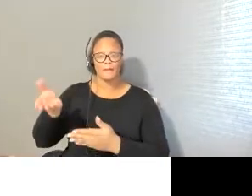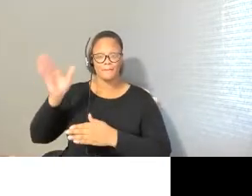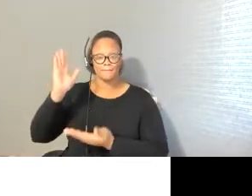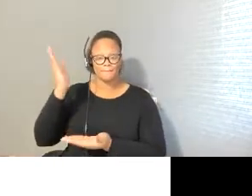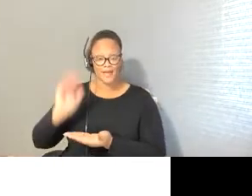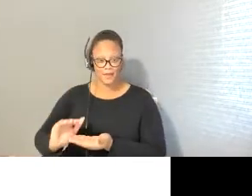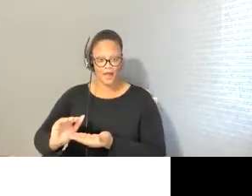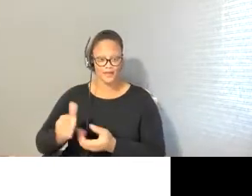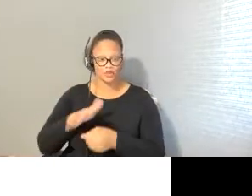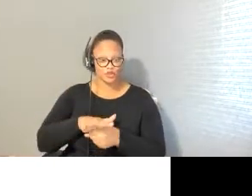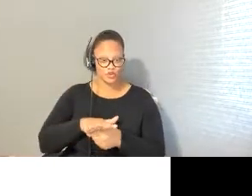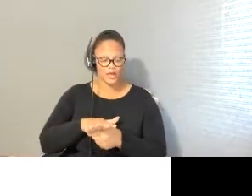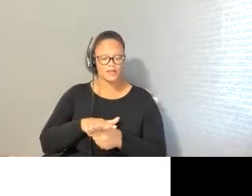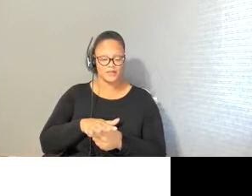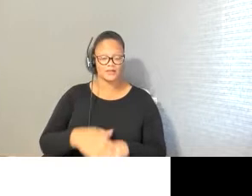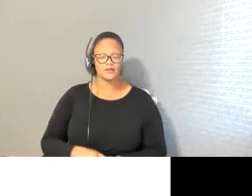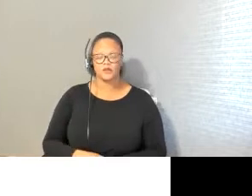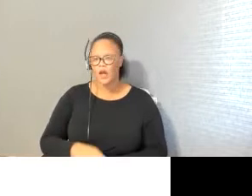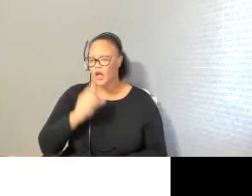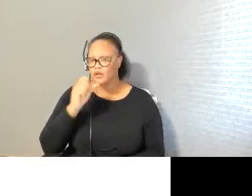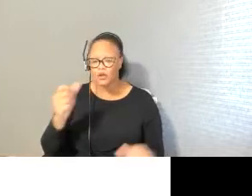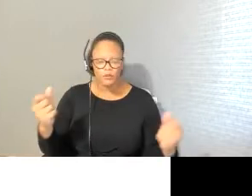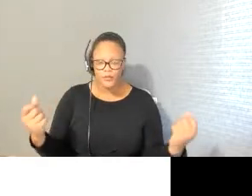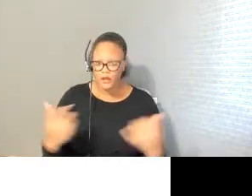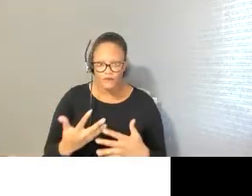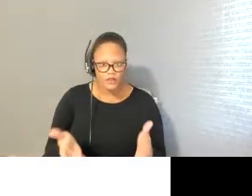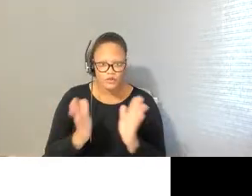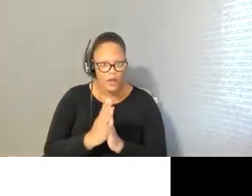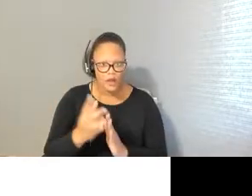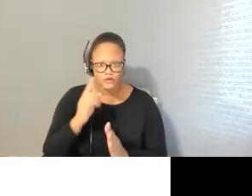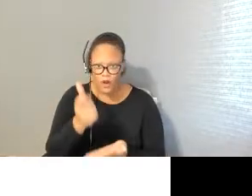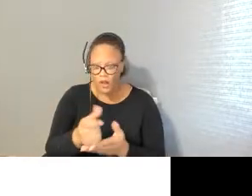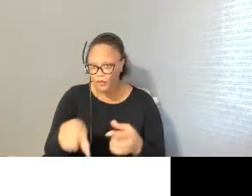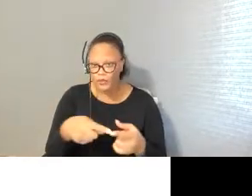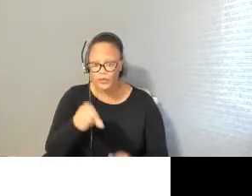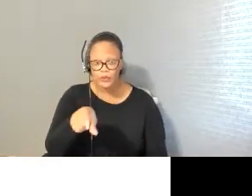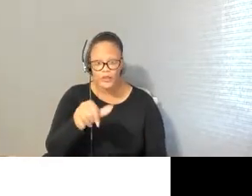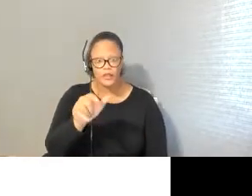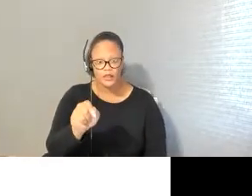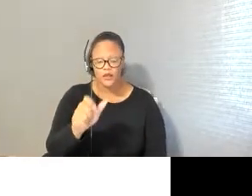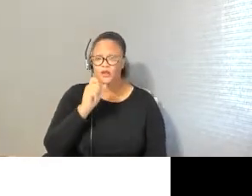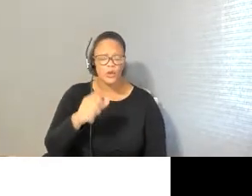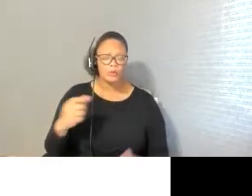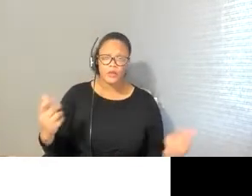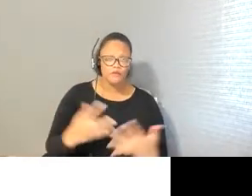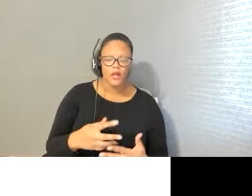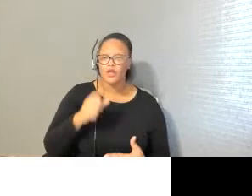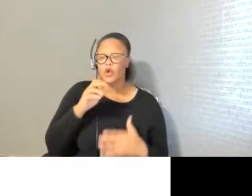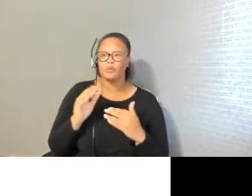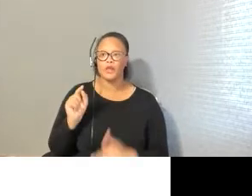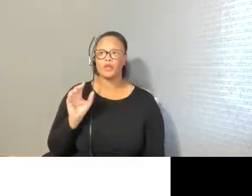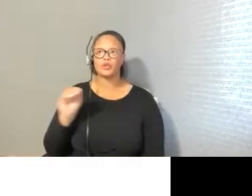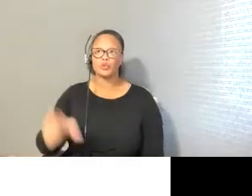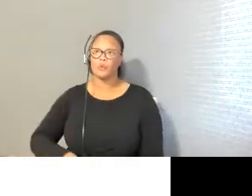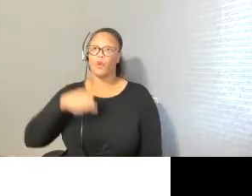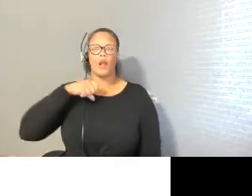don't be afraid to ask for help when you need it, okay? Don't be afraid. Don't be too proud to ask for help when you